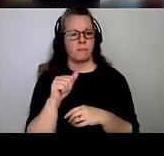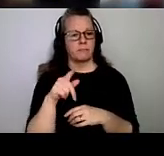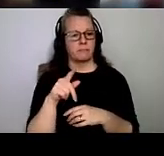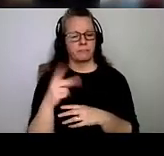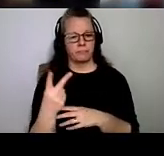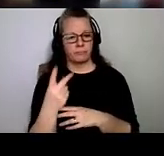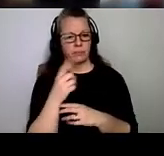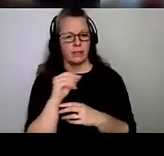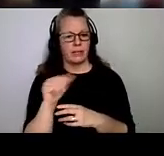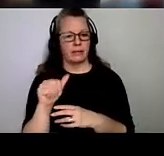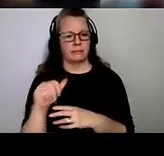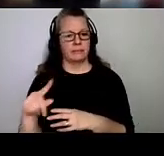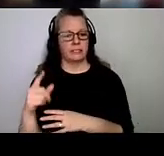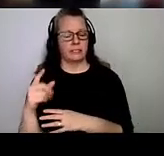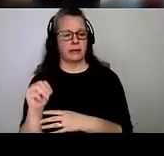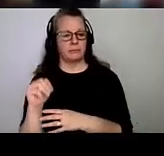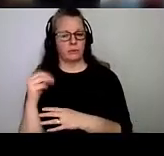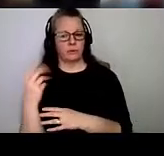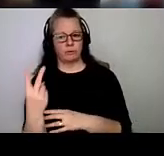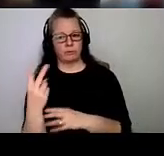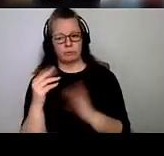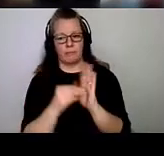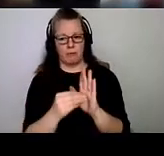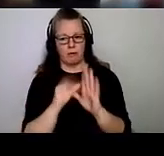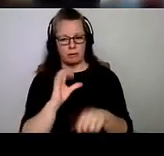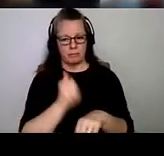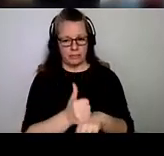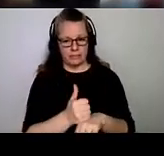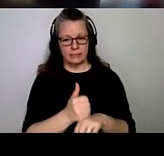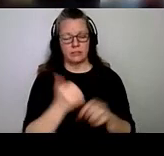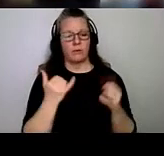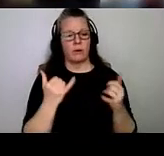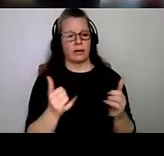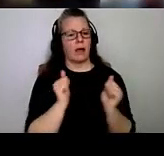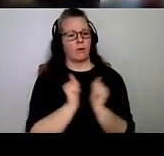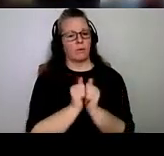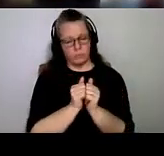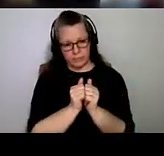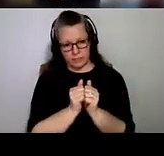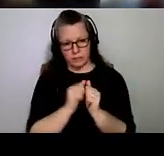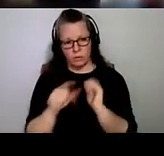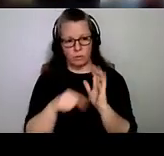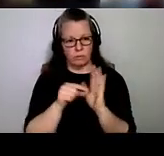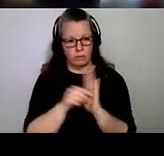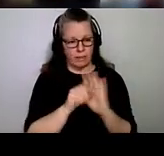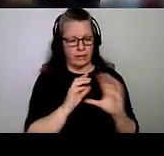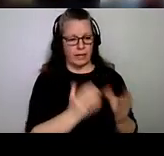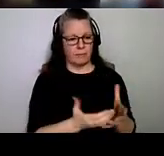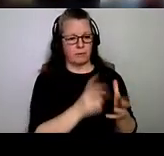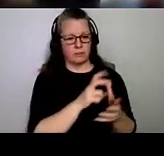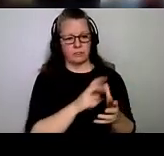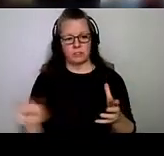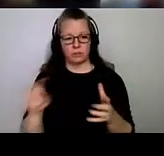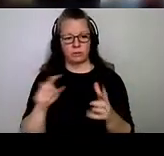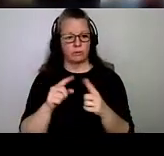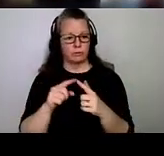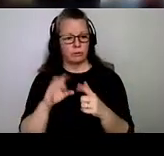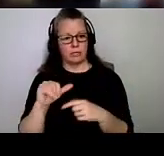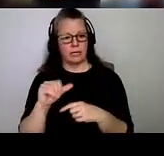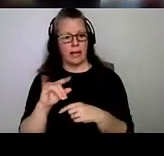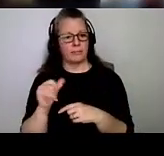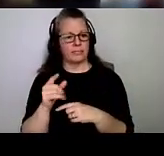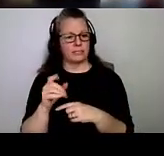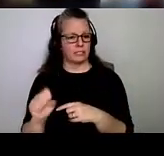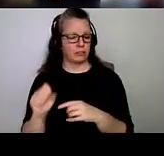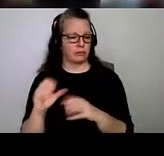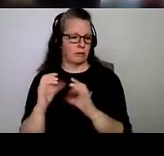With the APM2, on top of the quality element, we're transitioning to a capitation element, but quality will remain important.